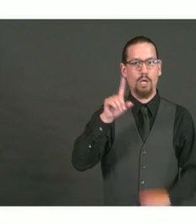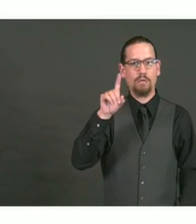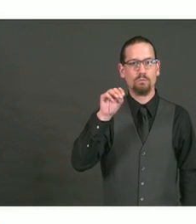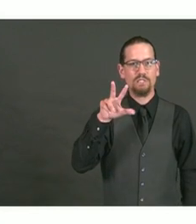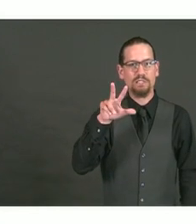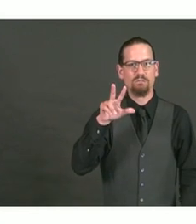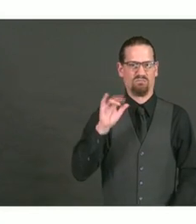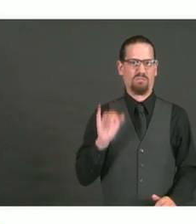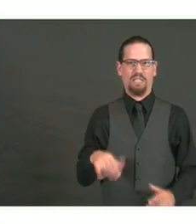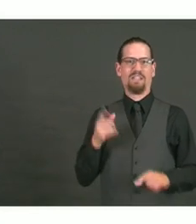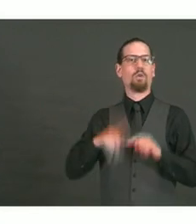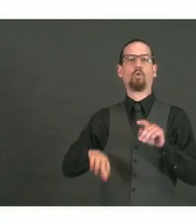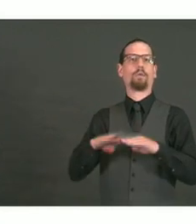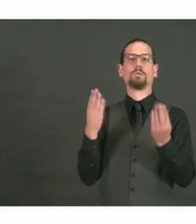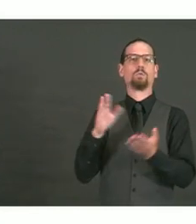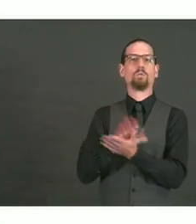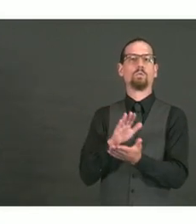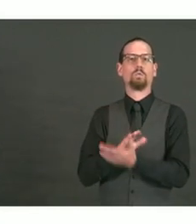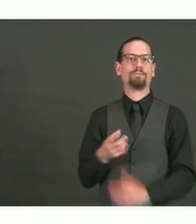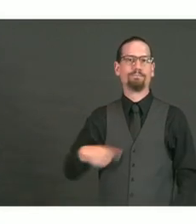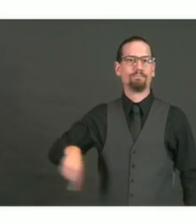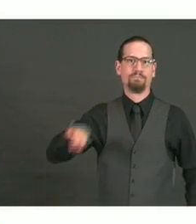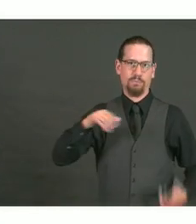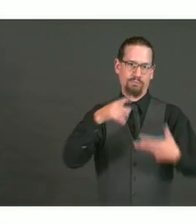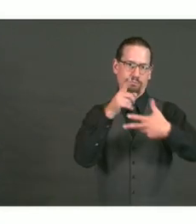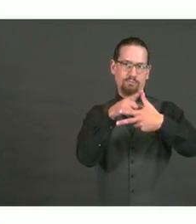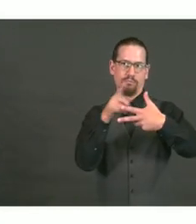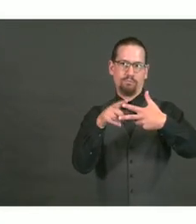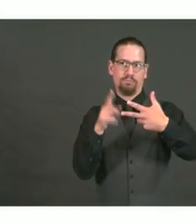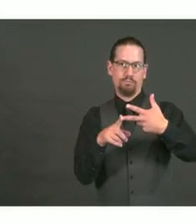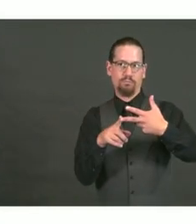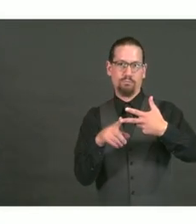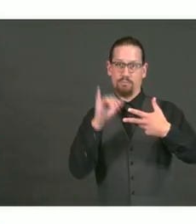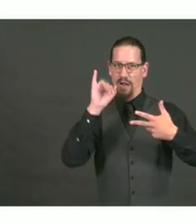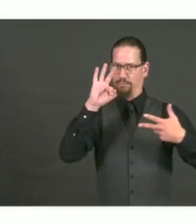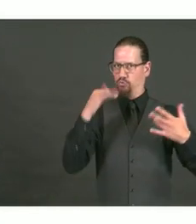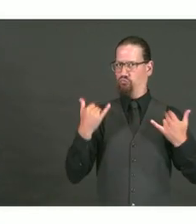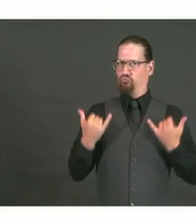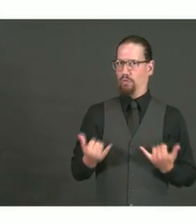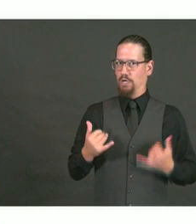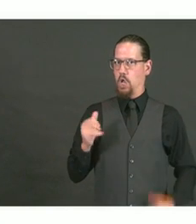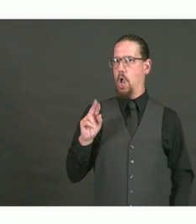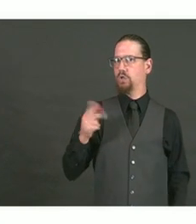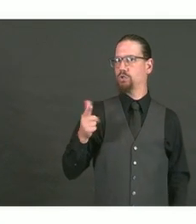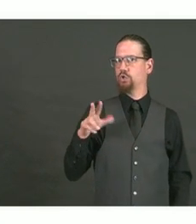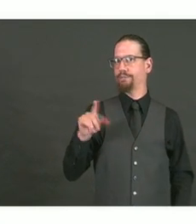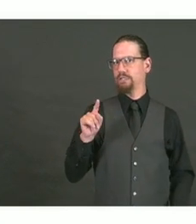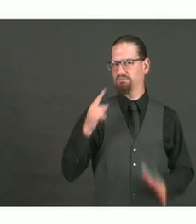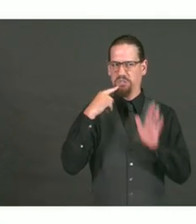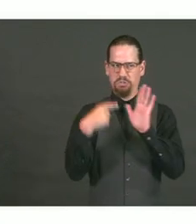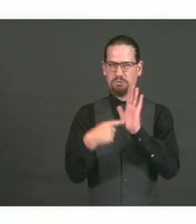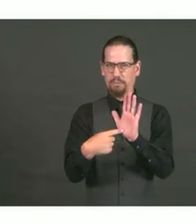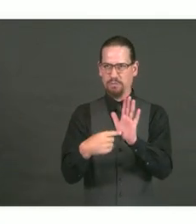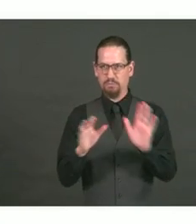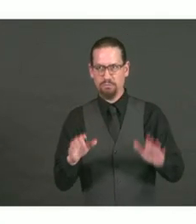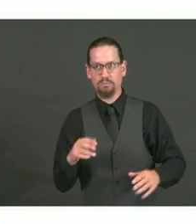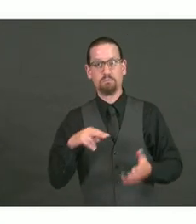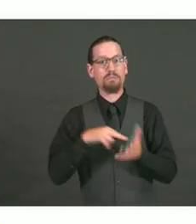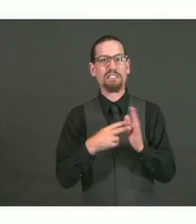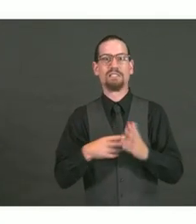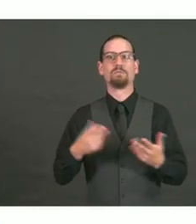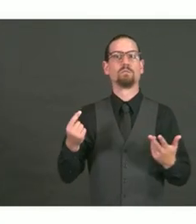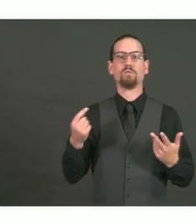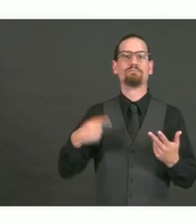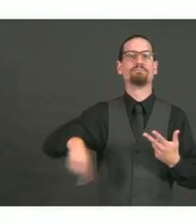these cities would instead move to a partial reopening plan instead of the full in-person. The rest of the